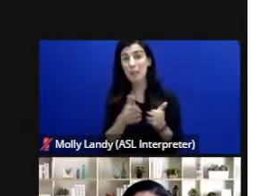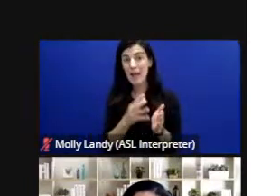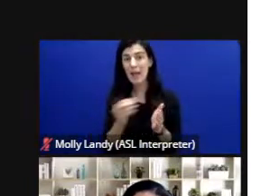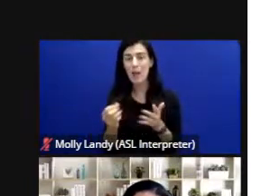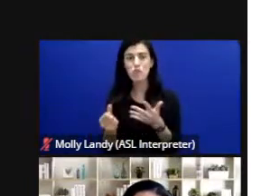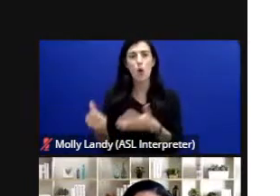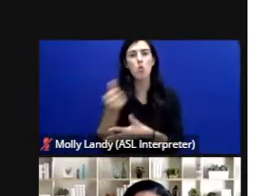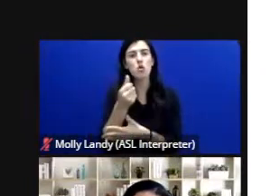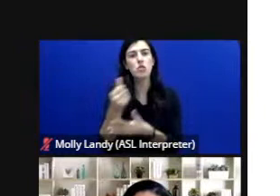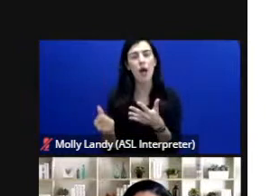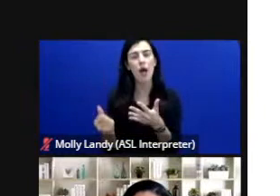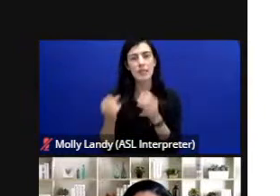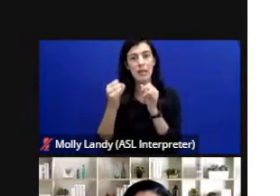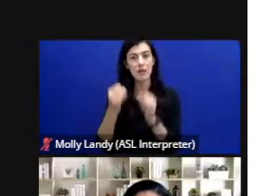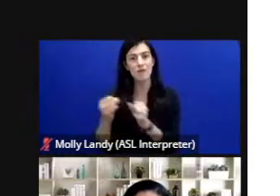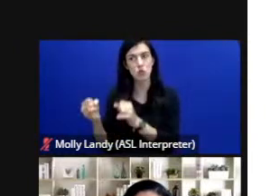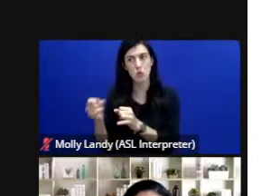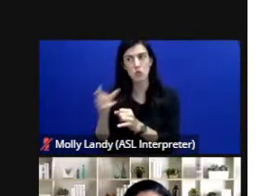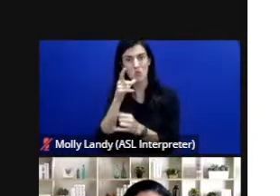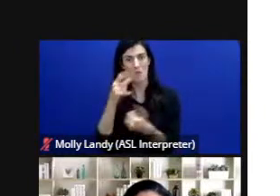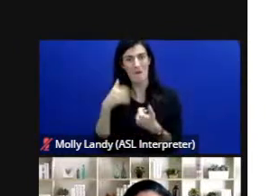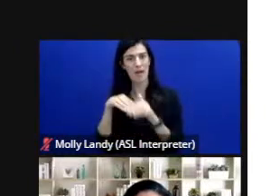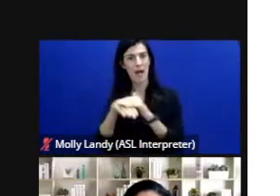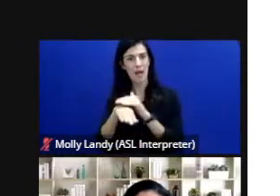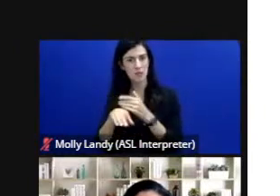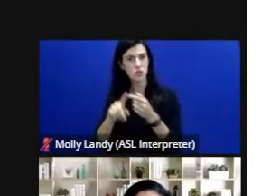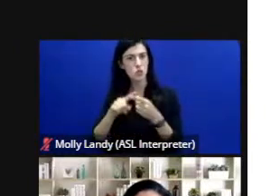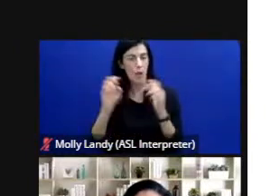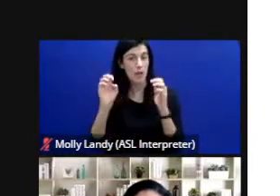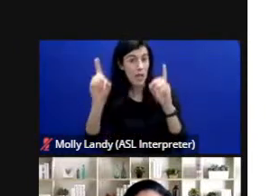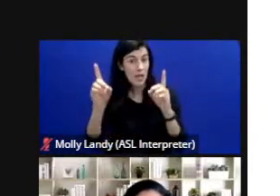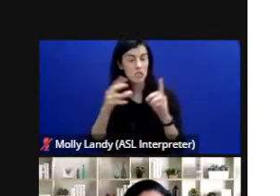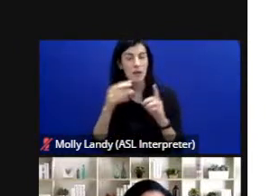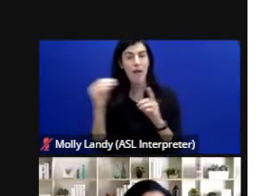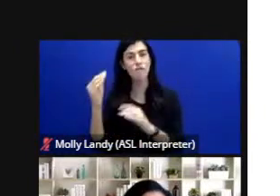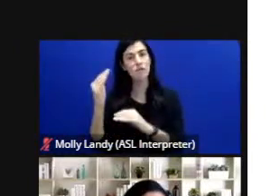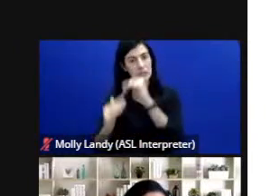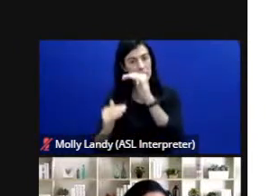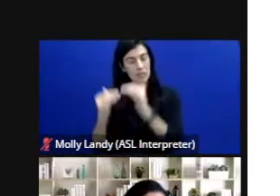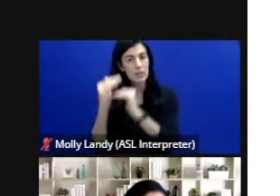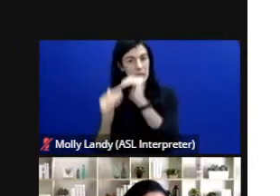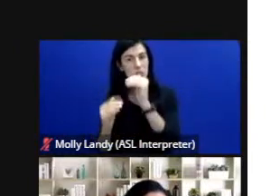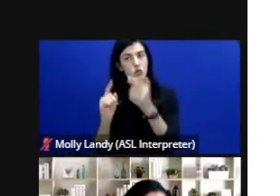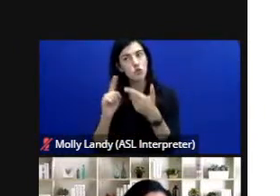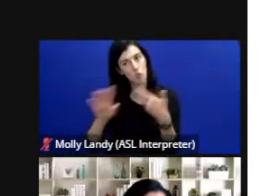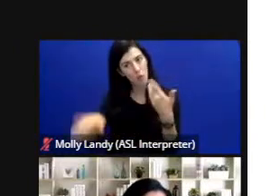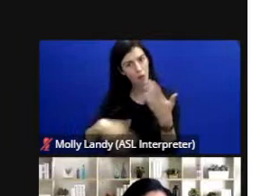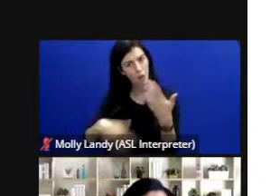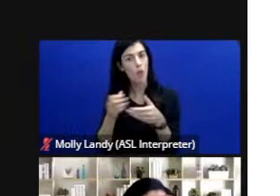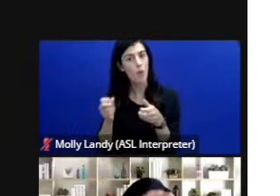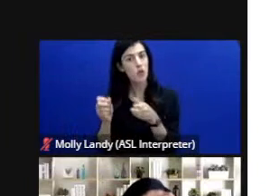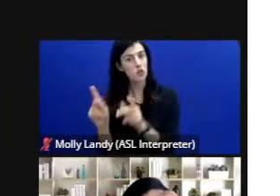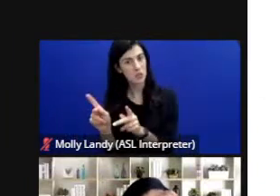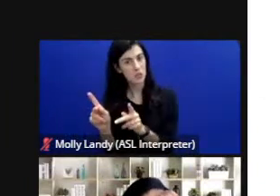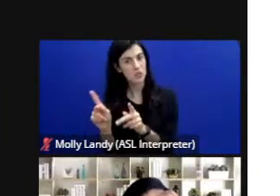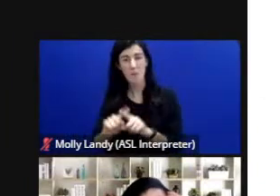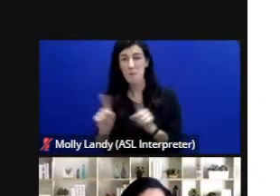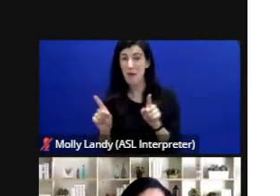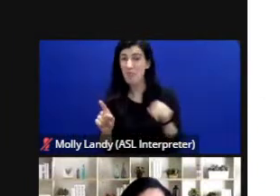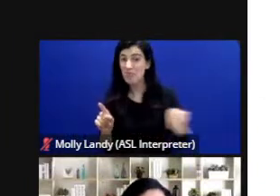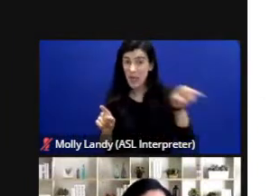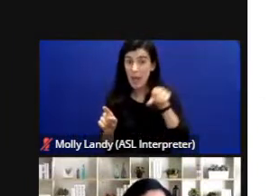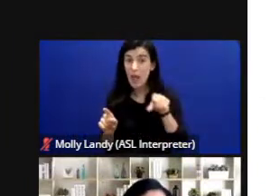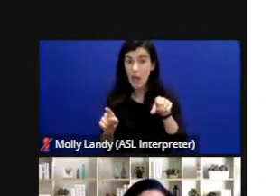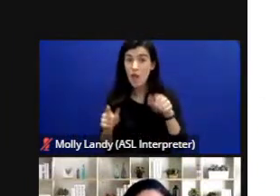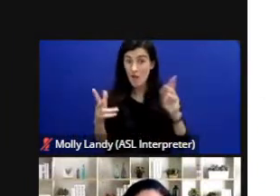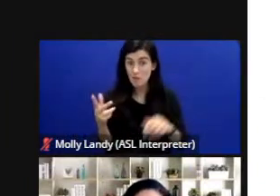access to an education, to facilities, to all the opportunities when they actually might be spreading